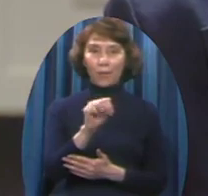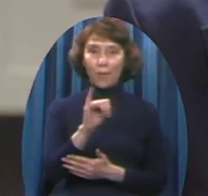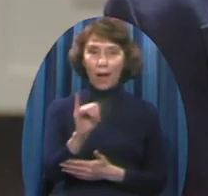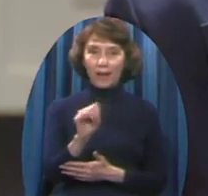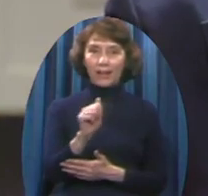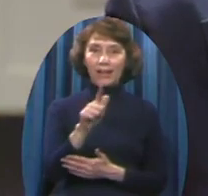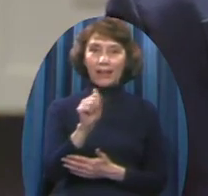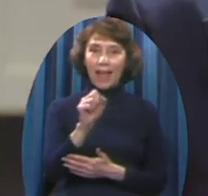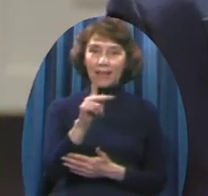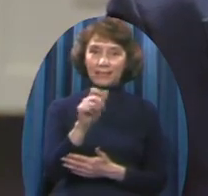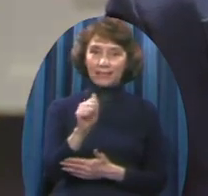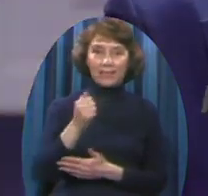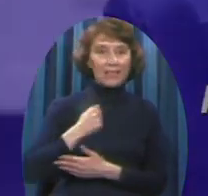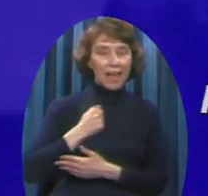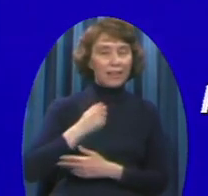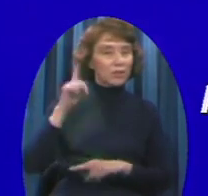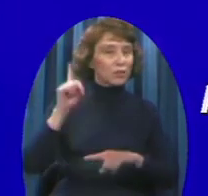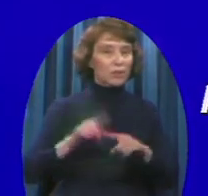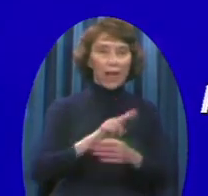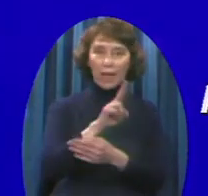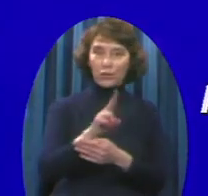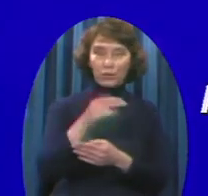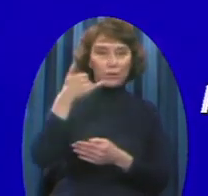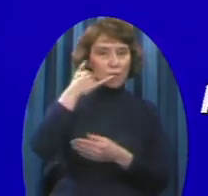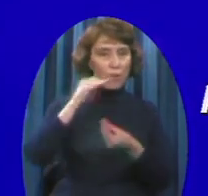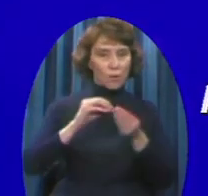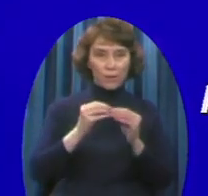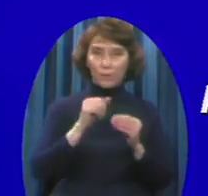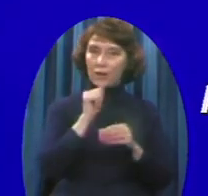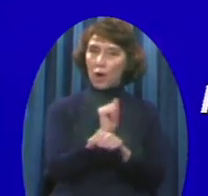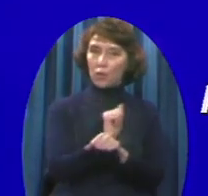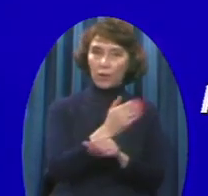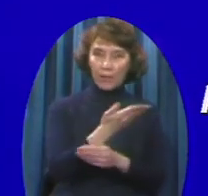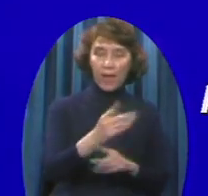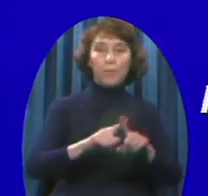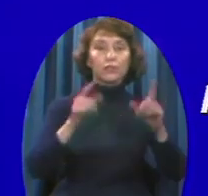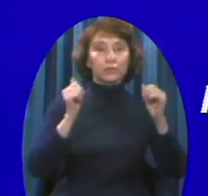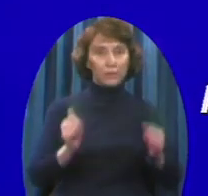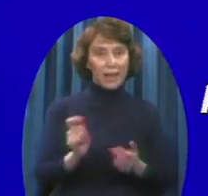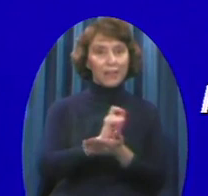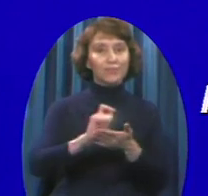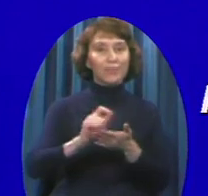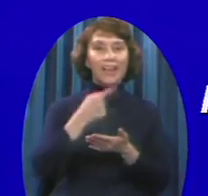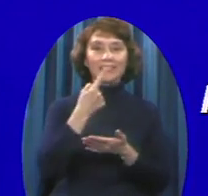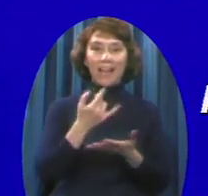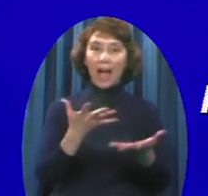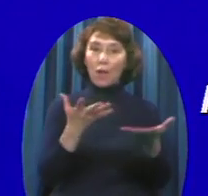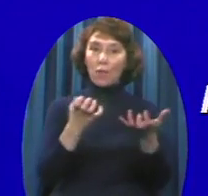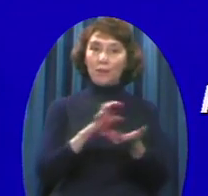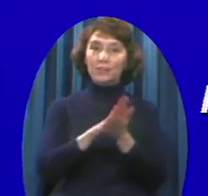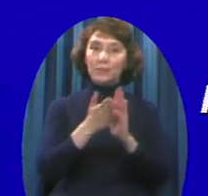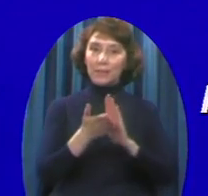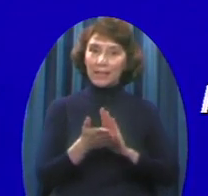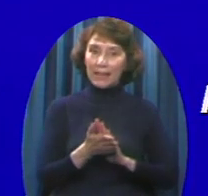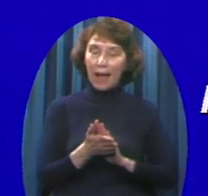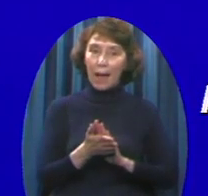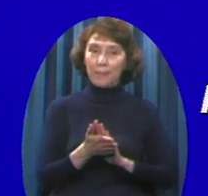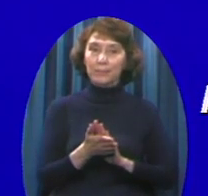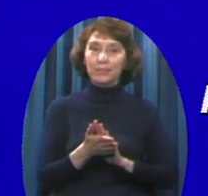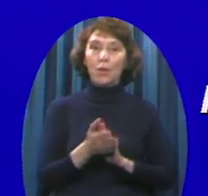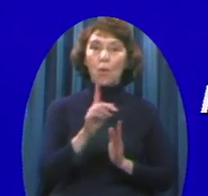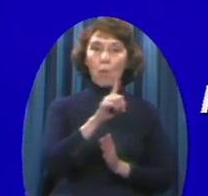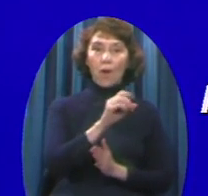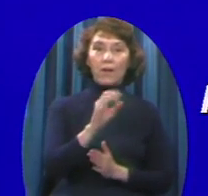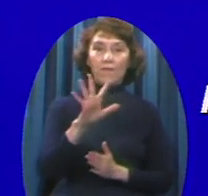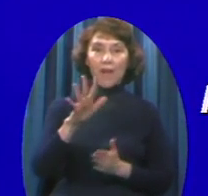work. You need to write me here in Lynchburg, Virginia, and say, Jerry, I'll be one of them. I'll help you. I'll see this